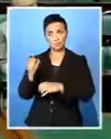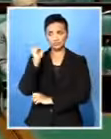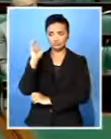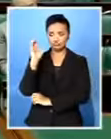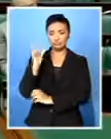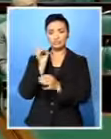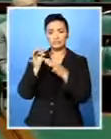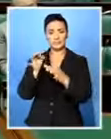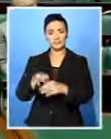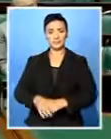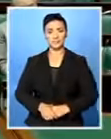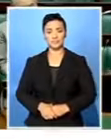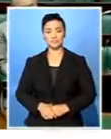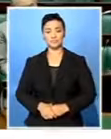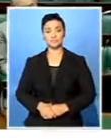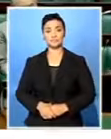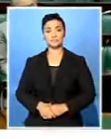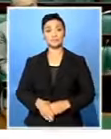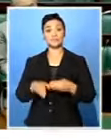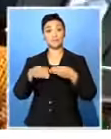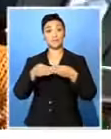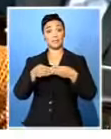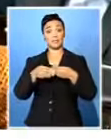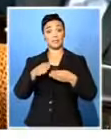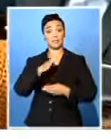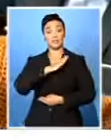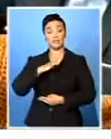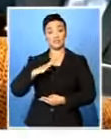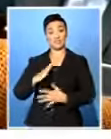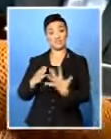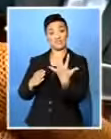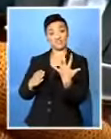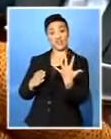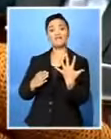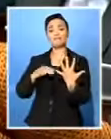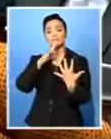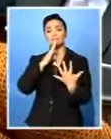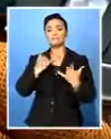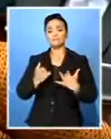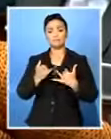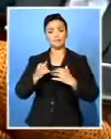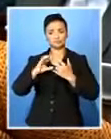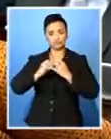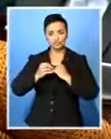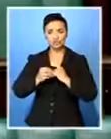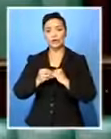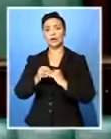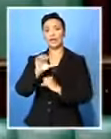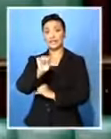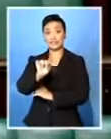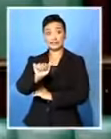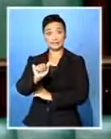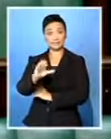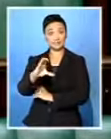A 5-member board hailed for its selflessness. This as it continues to turn around the public